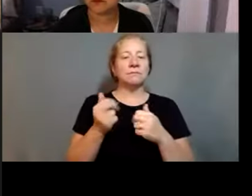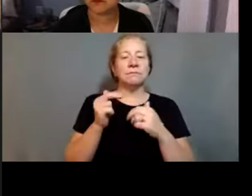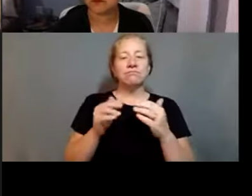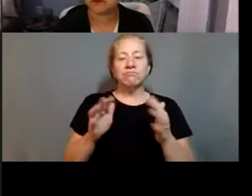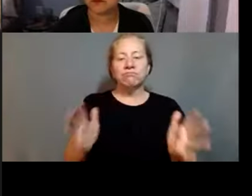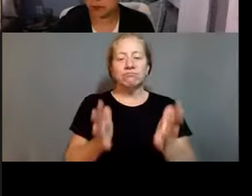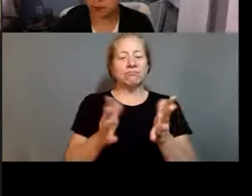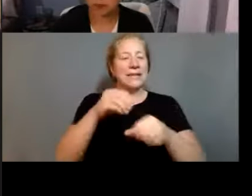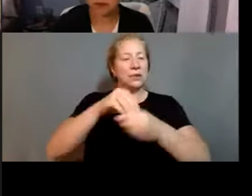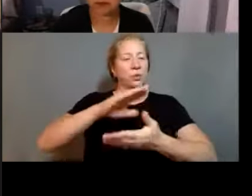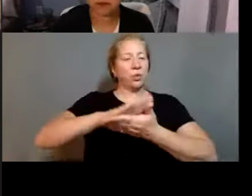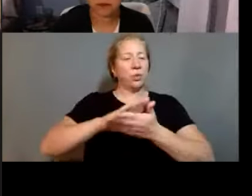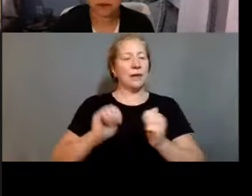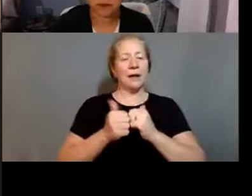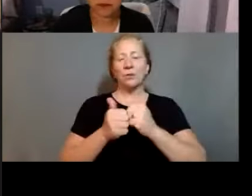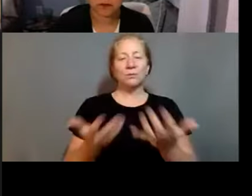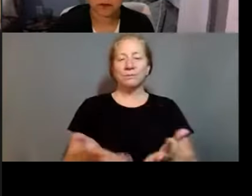in the school.